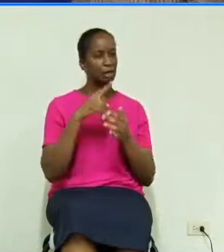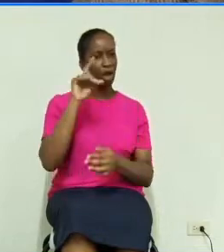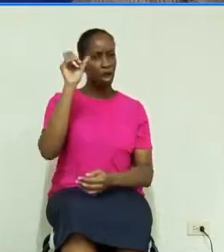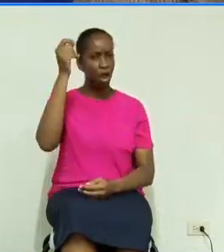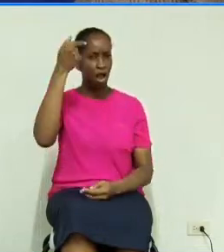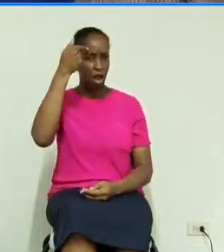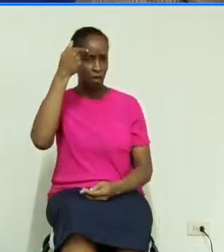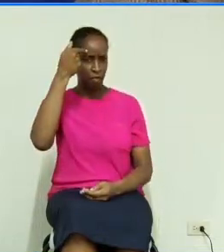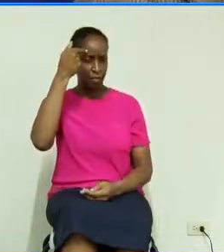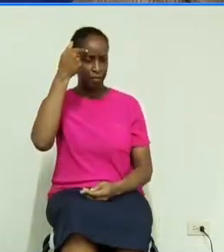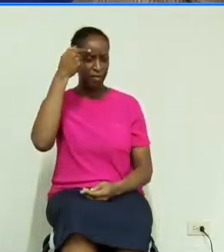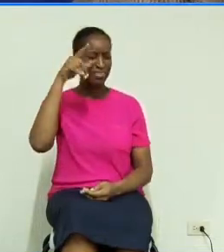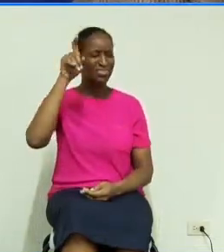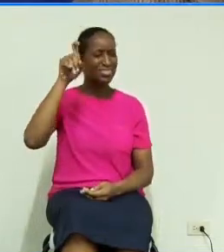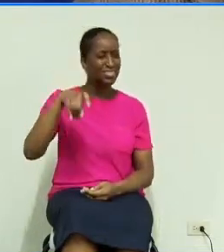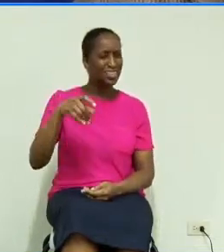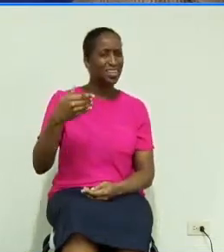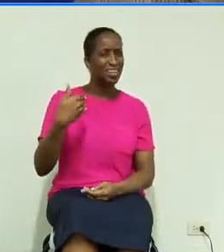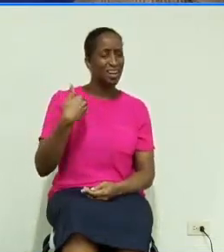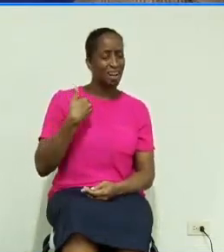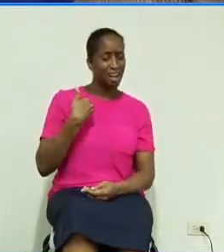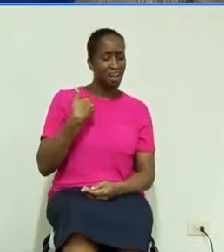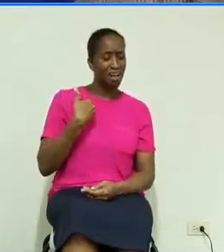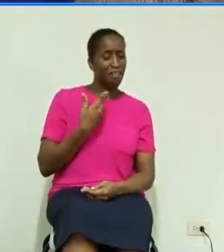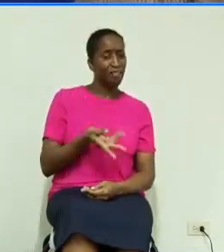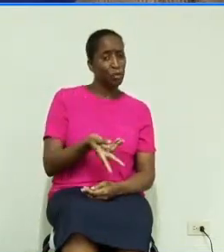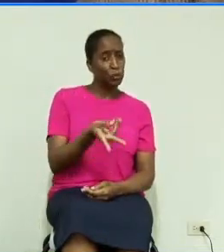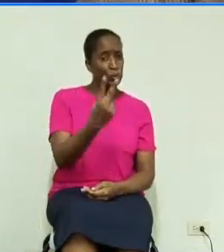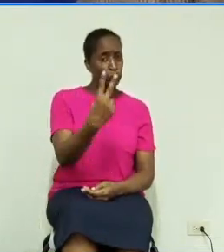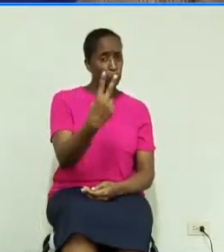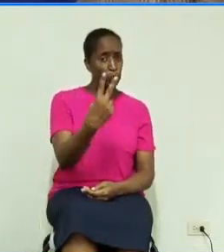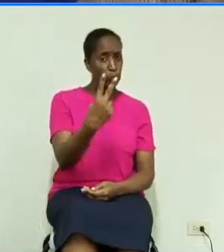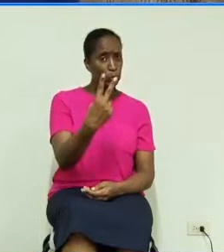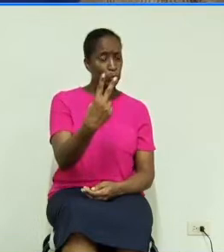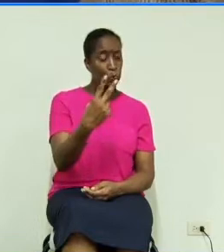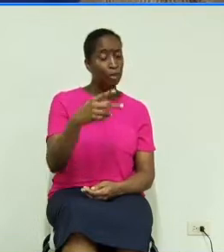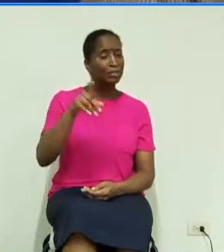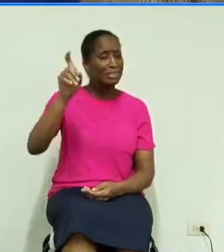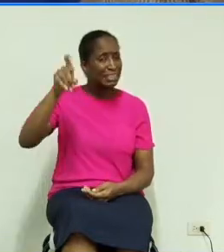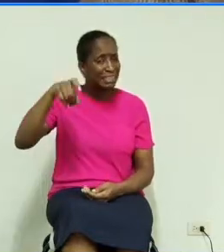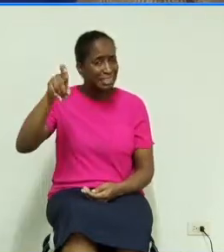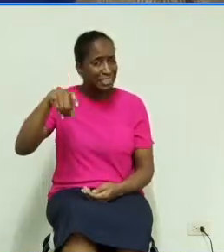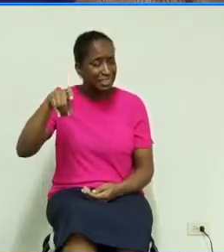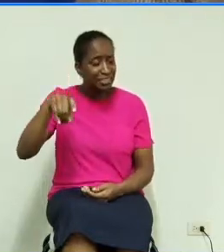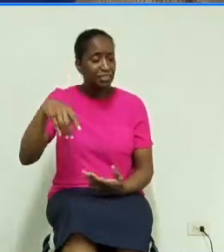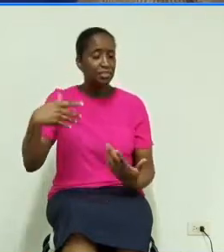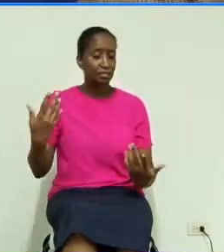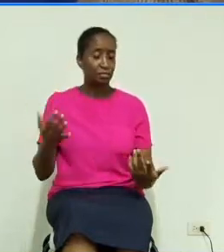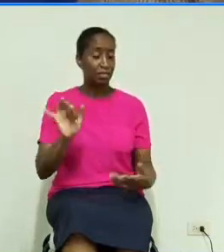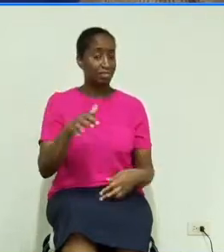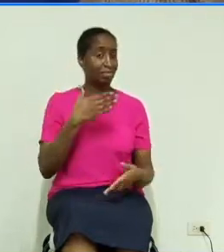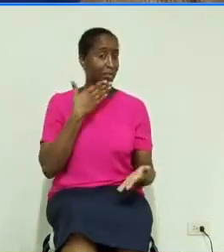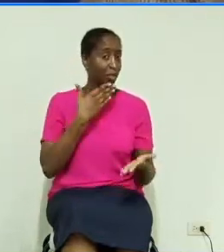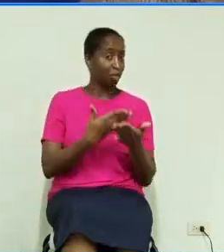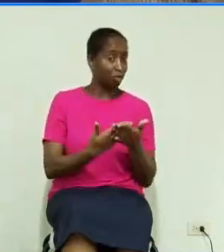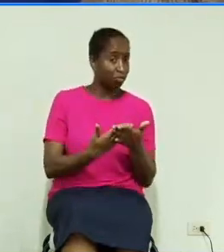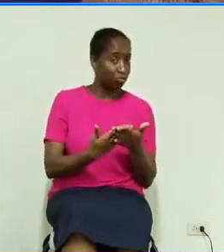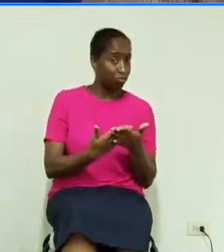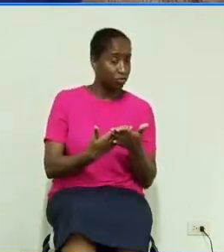is either necessary or desirable or both, how should it be designed? What